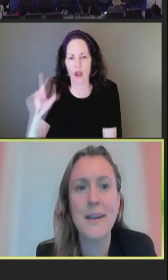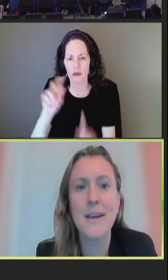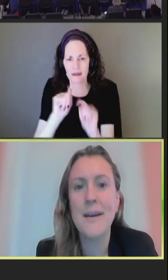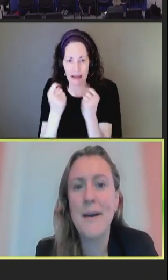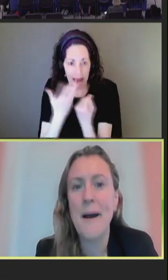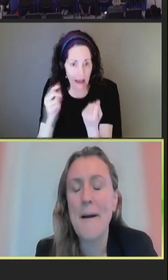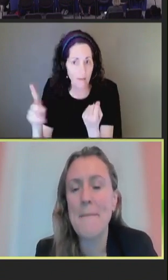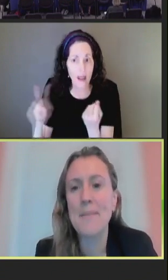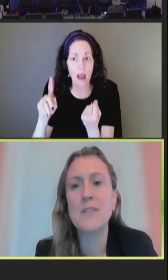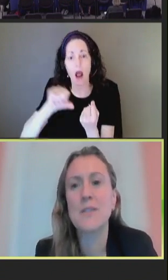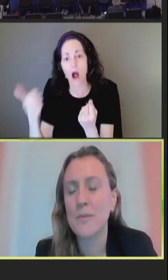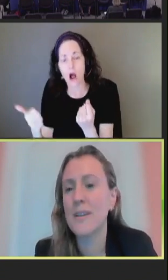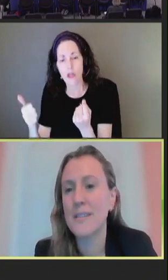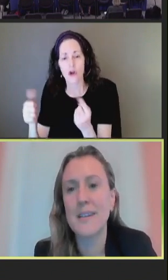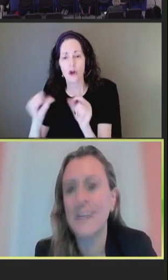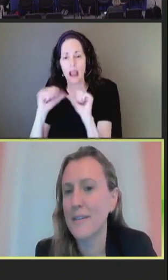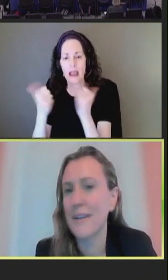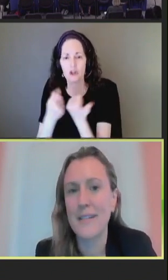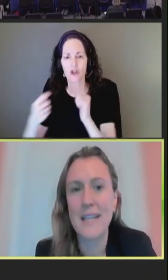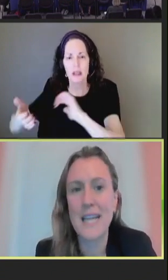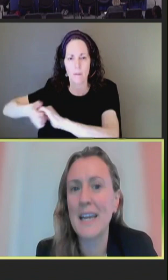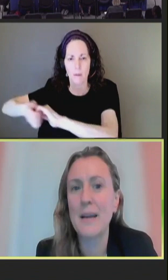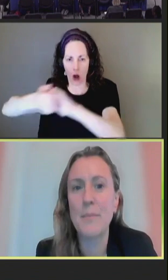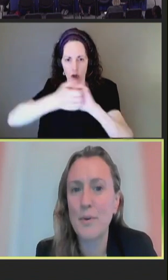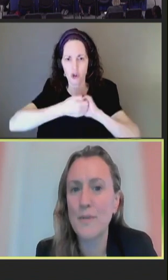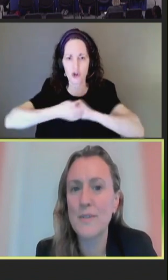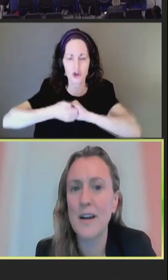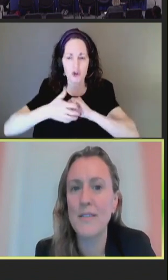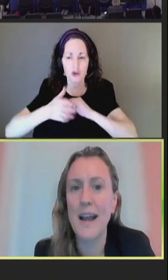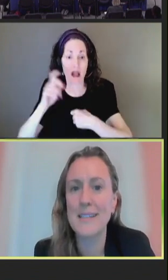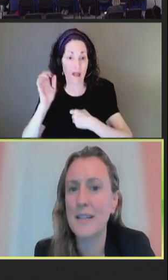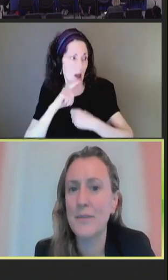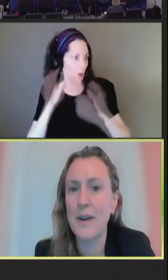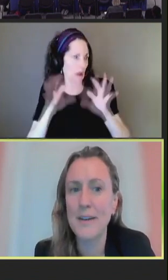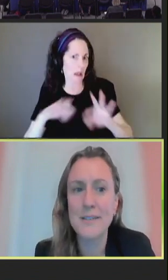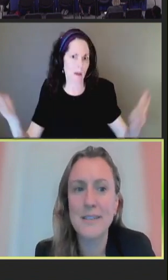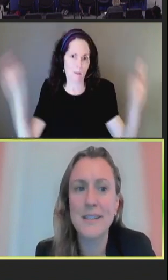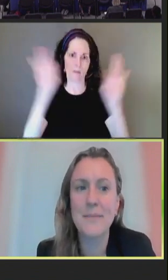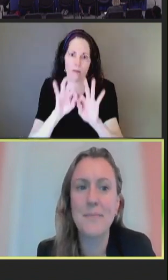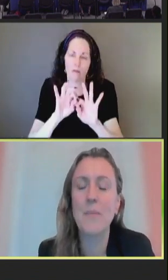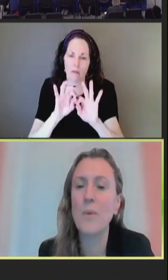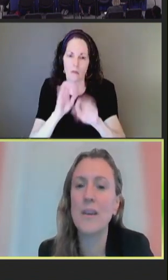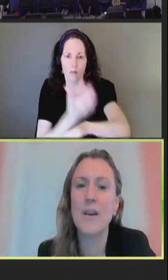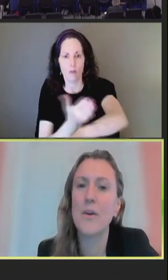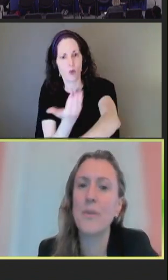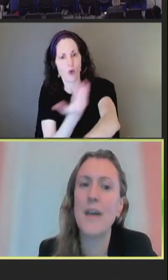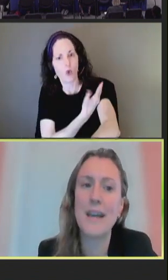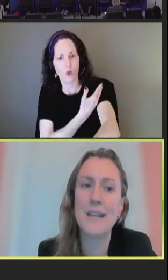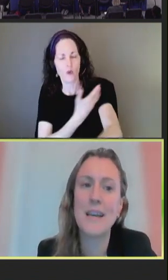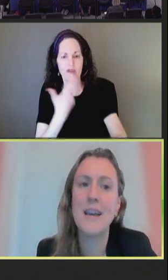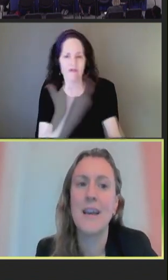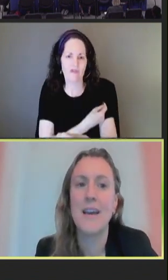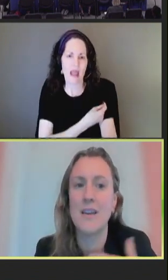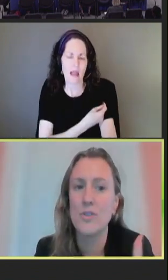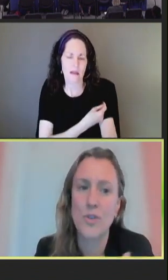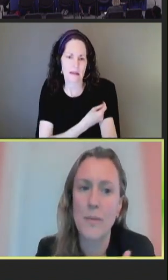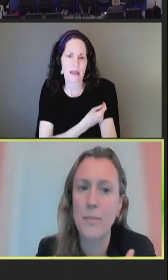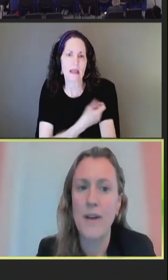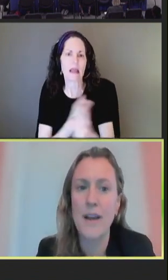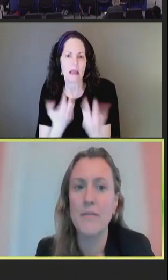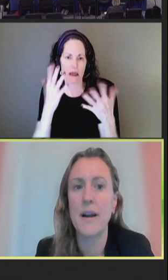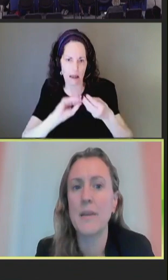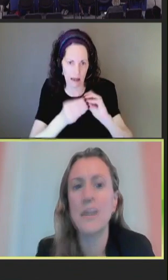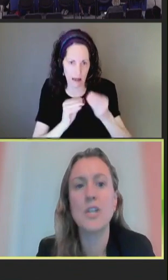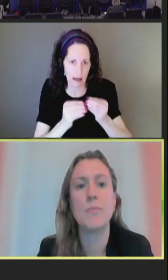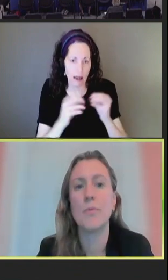partners. This significantly improves our vaccine records, and we know that a strong